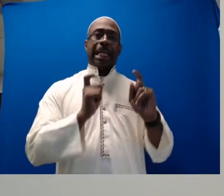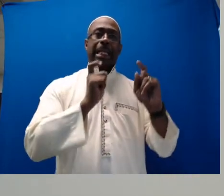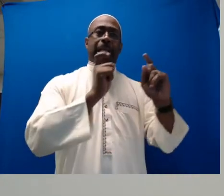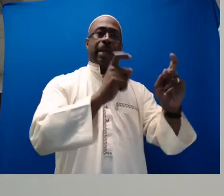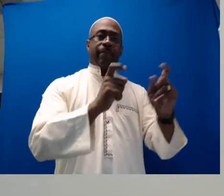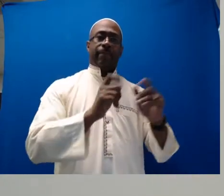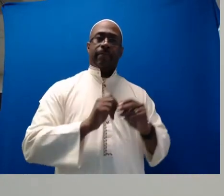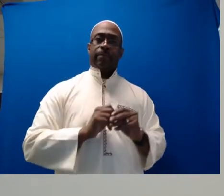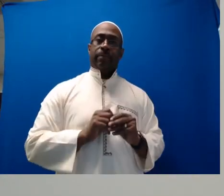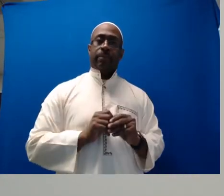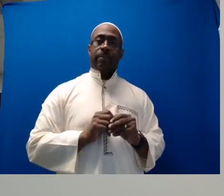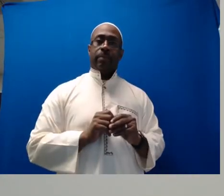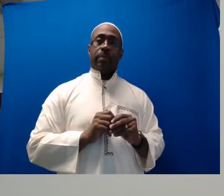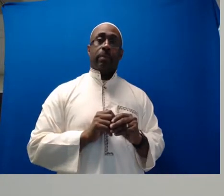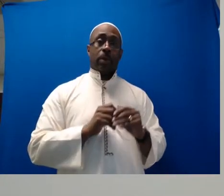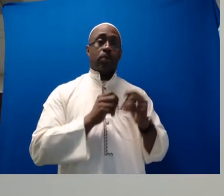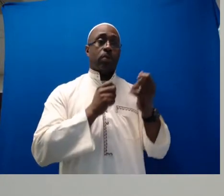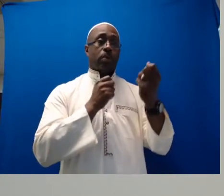They give charity,